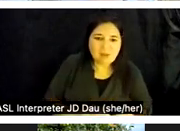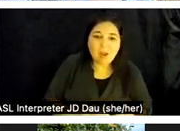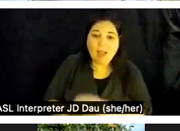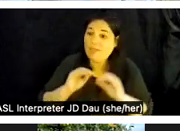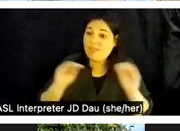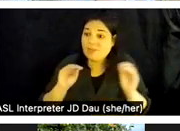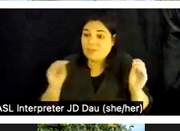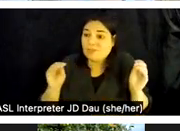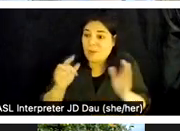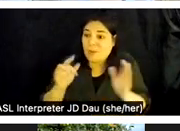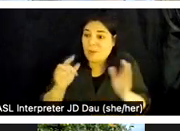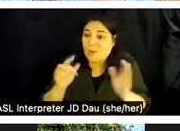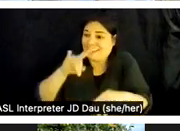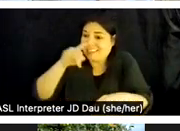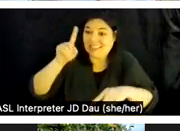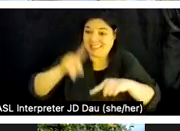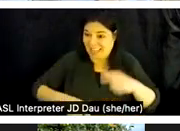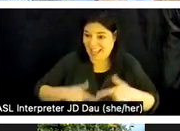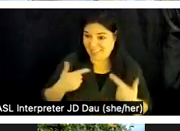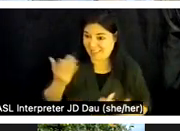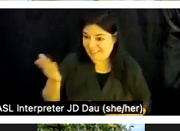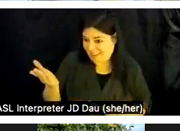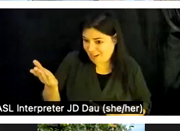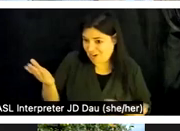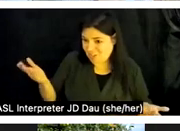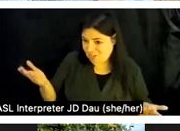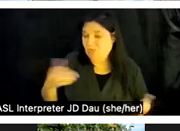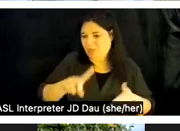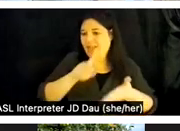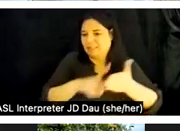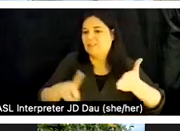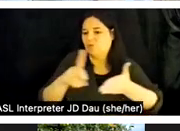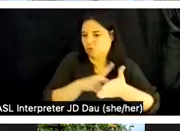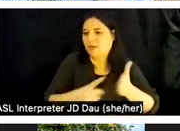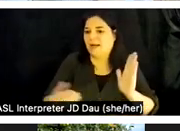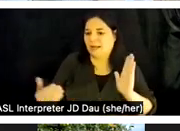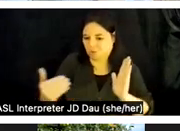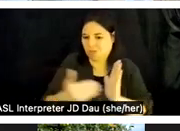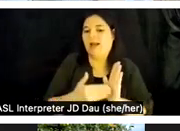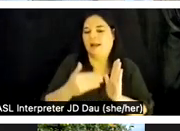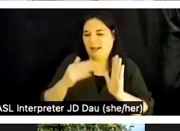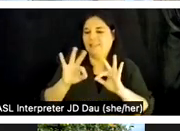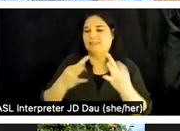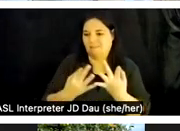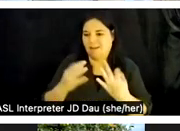can't live there. And so this way, he has discriminated against based on familial